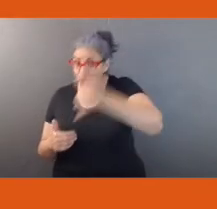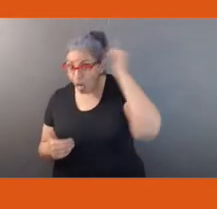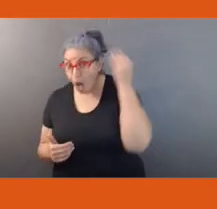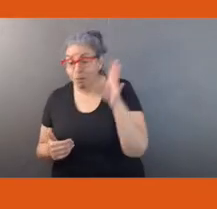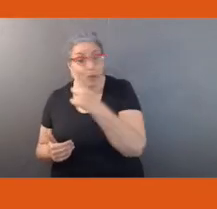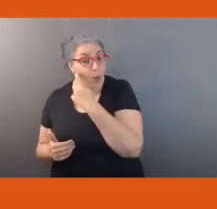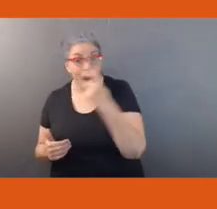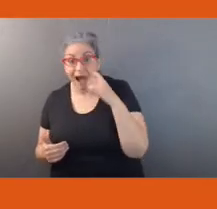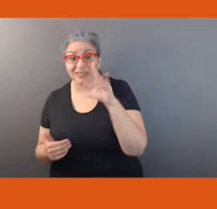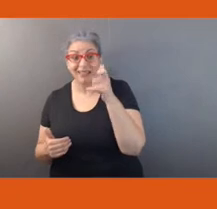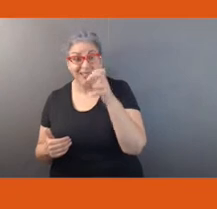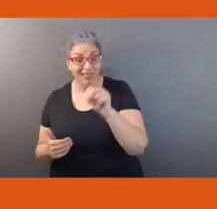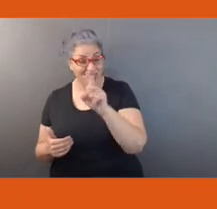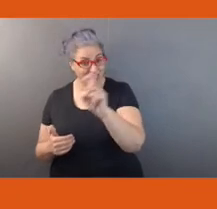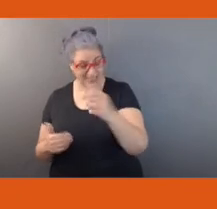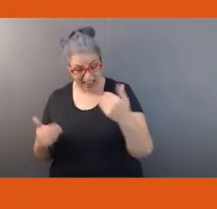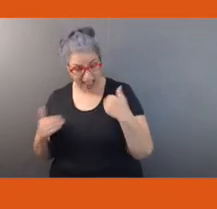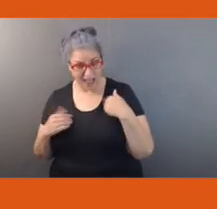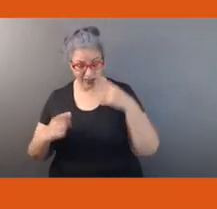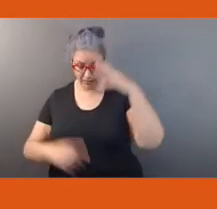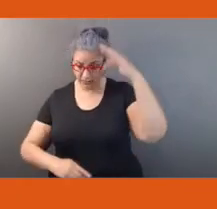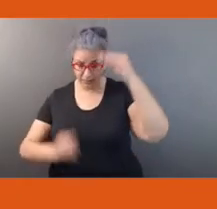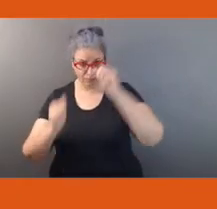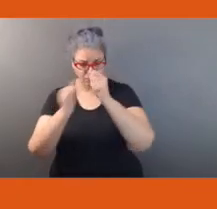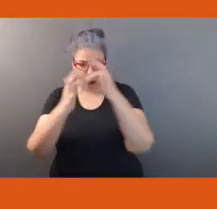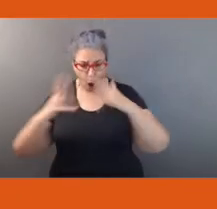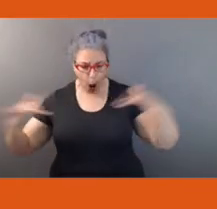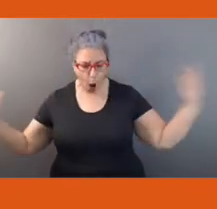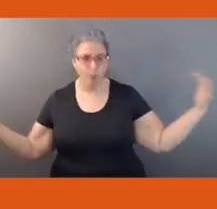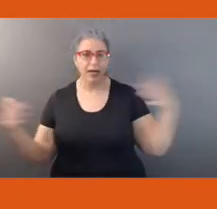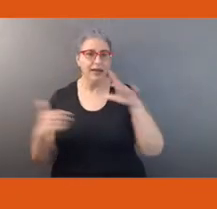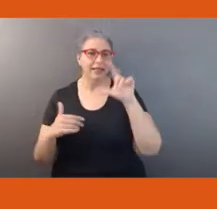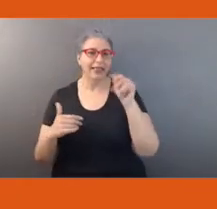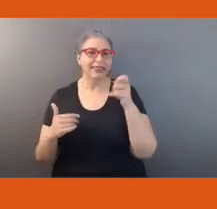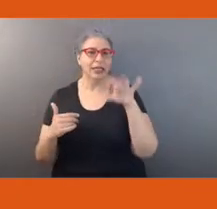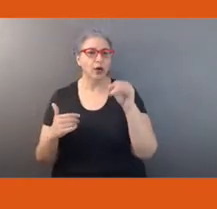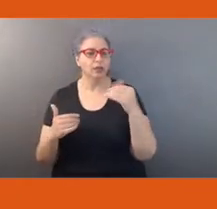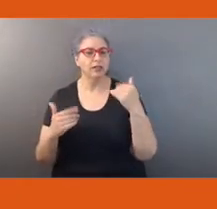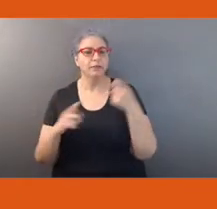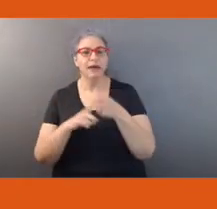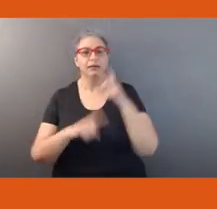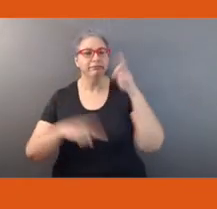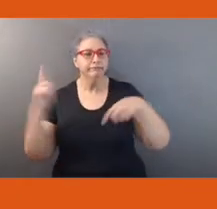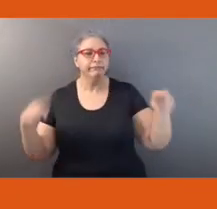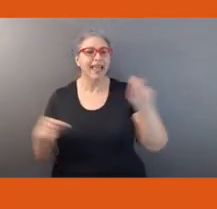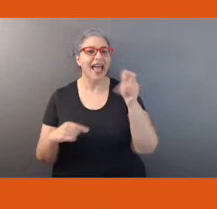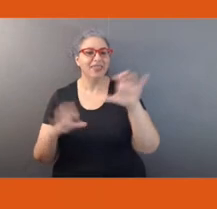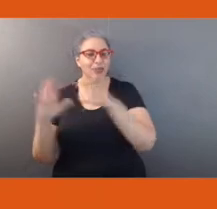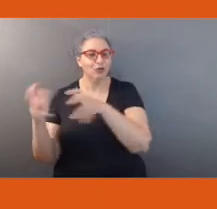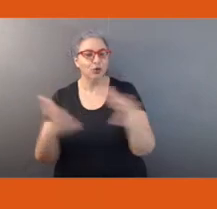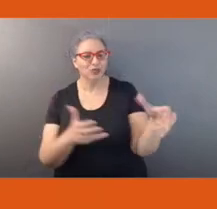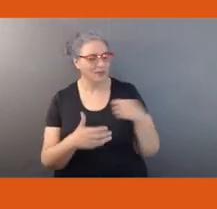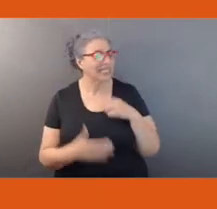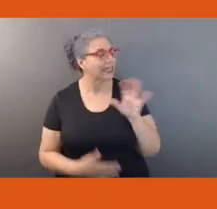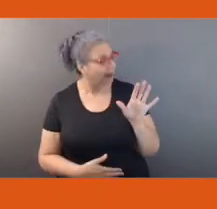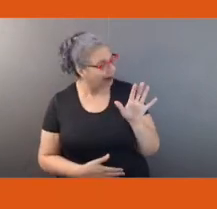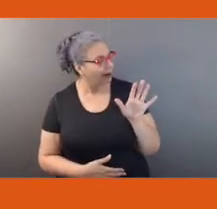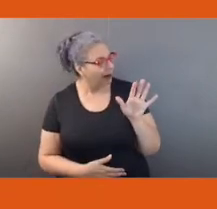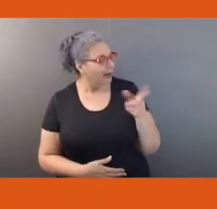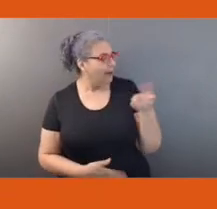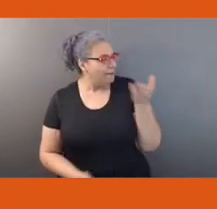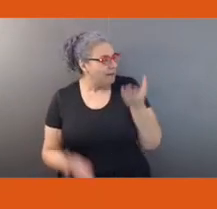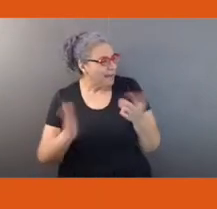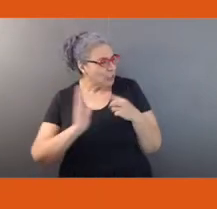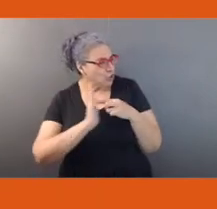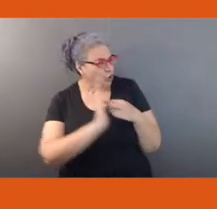blue-eyed Latinx. You know, you have like Latinos from all ethnic groups. So I try to be like,